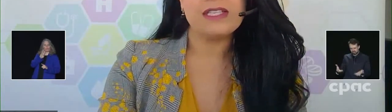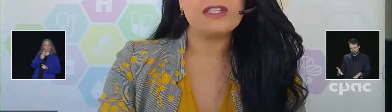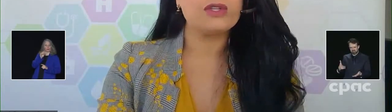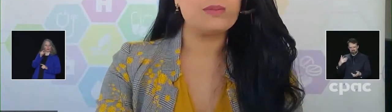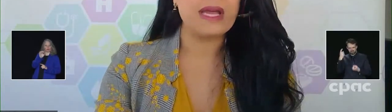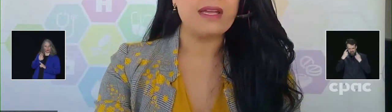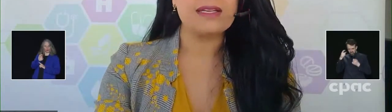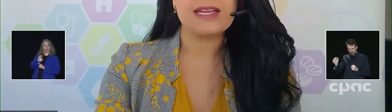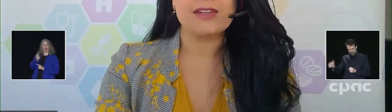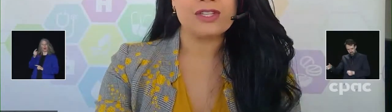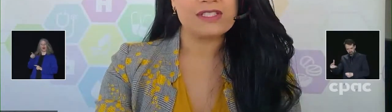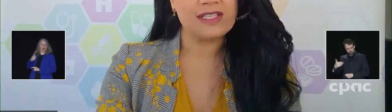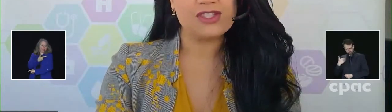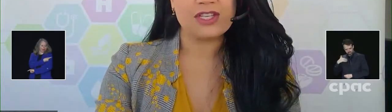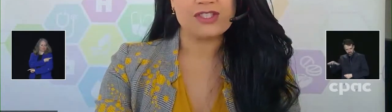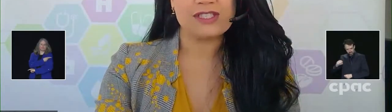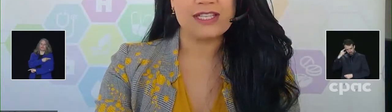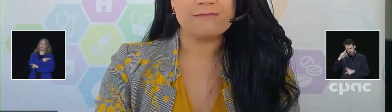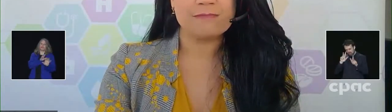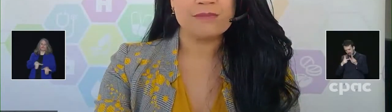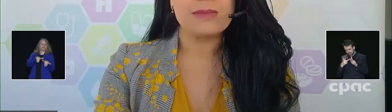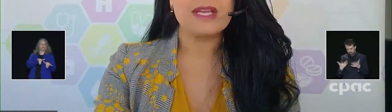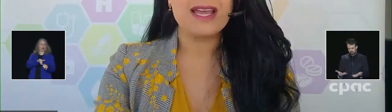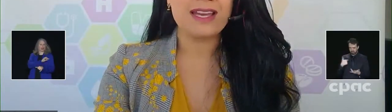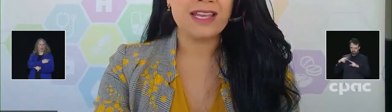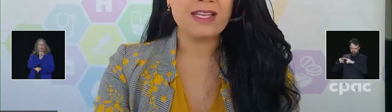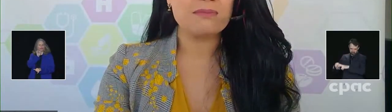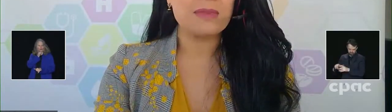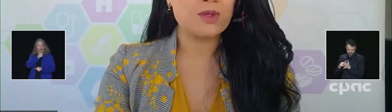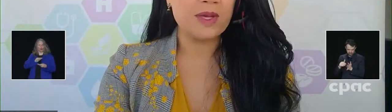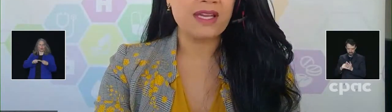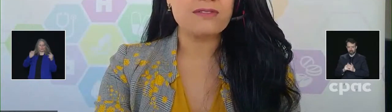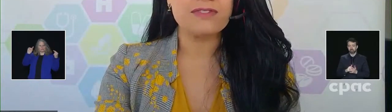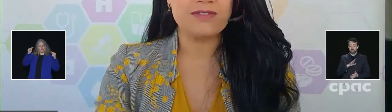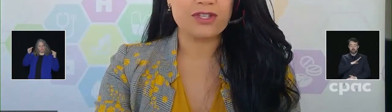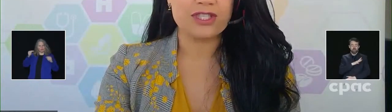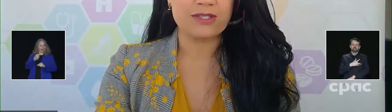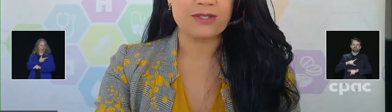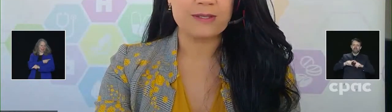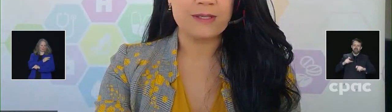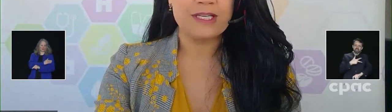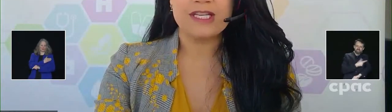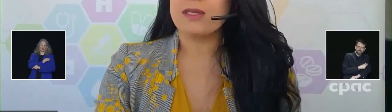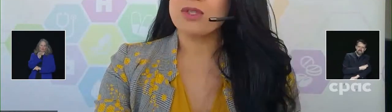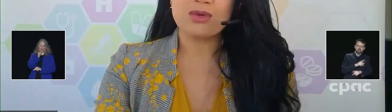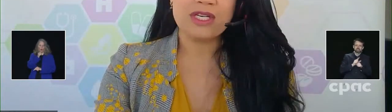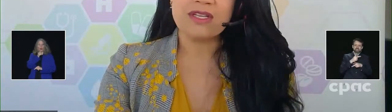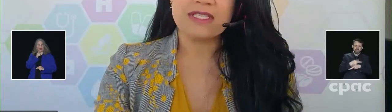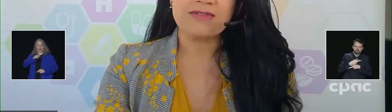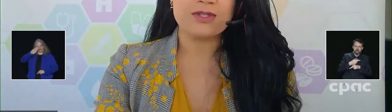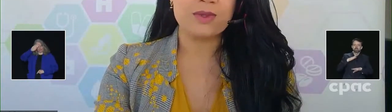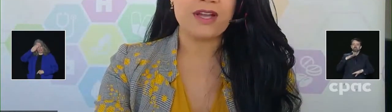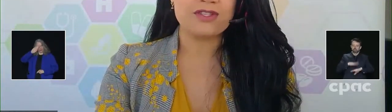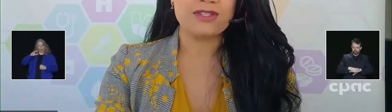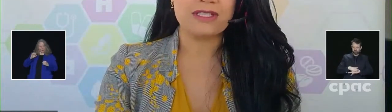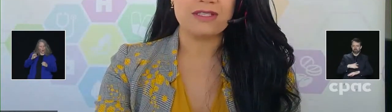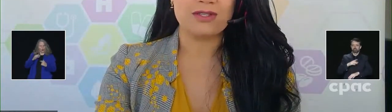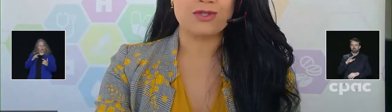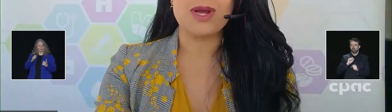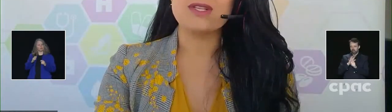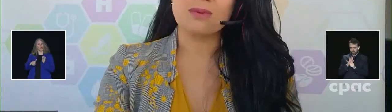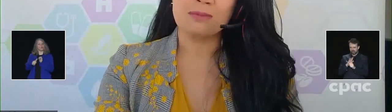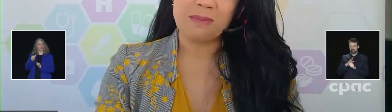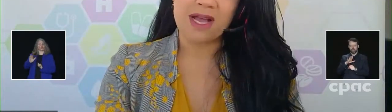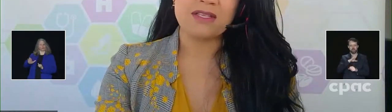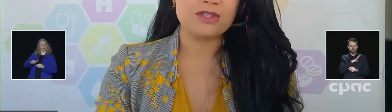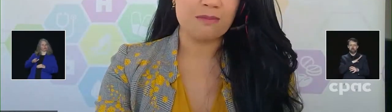with this vaccine include pain and tenderness at the injection site, headache, muscle pain, fever, and chills. The majority of these adverse reactions in